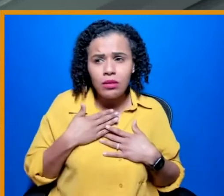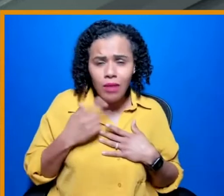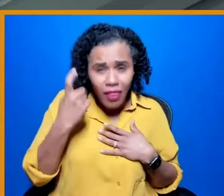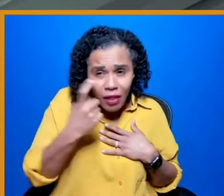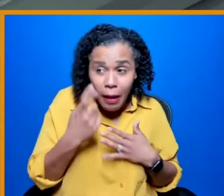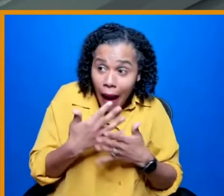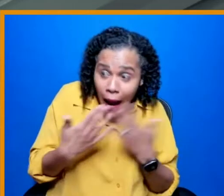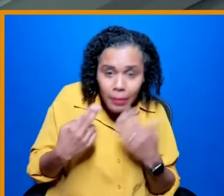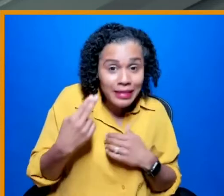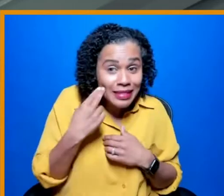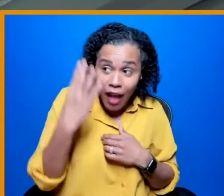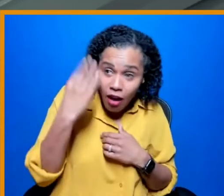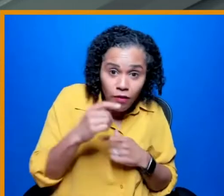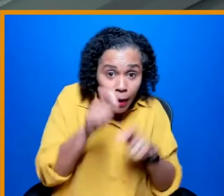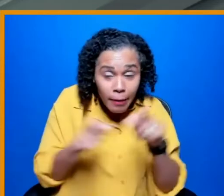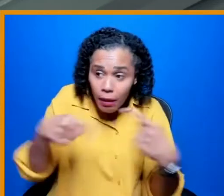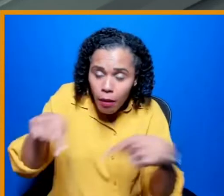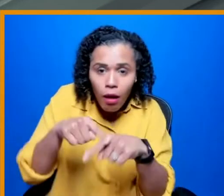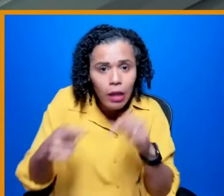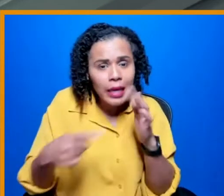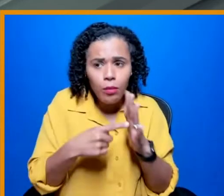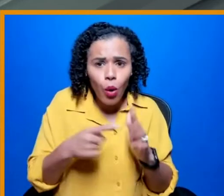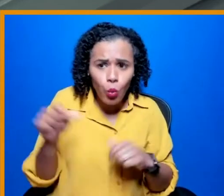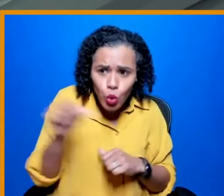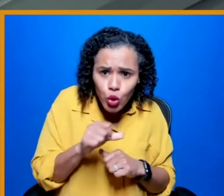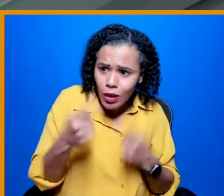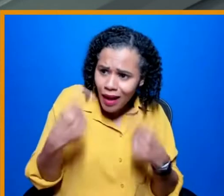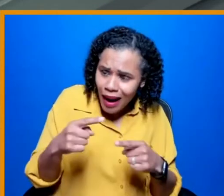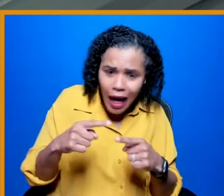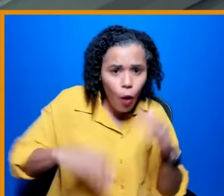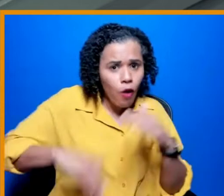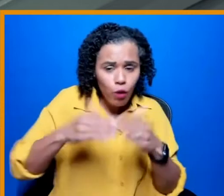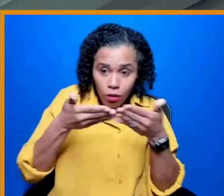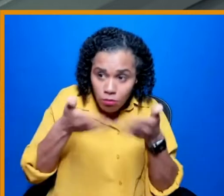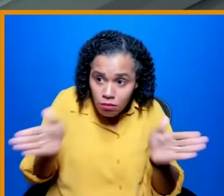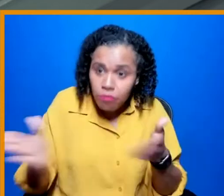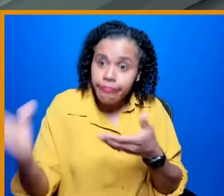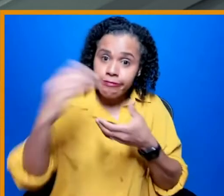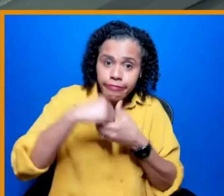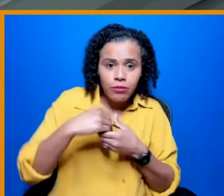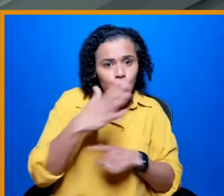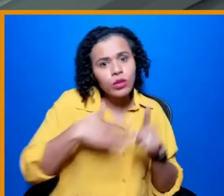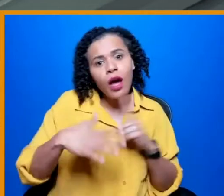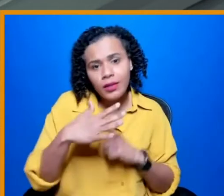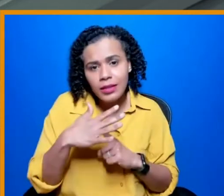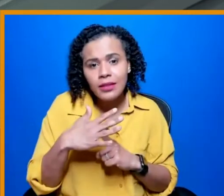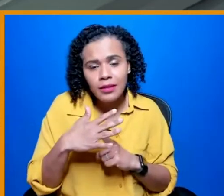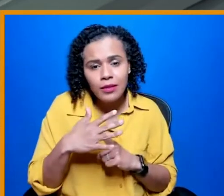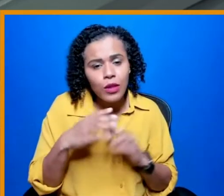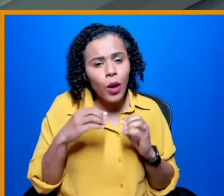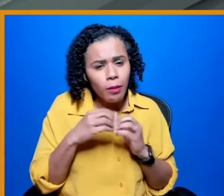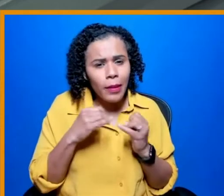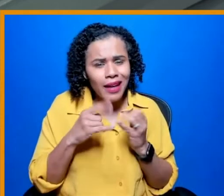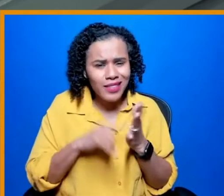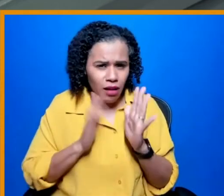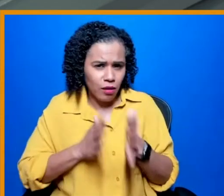amongst us to give them the best chance to fully participate in society. And therefore, BSL should be taught in